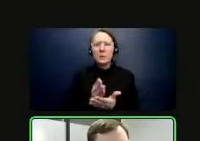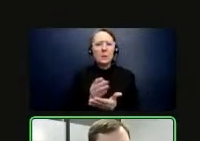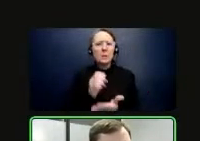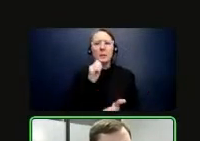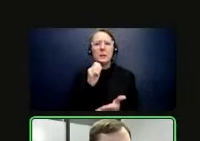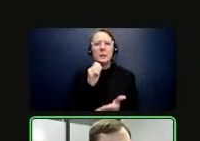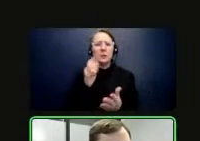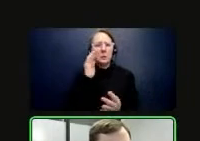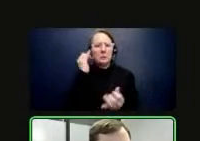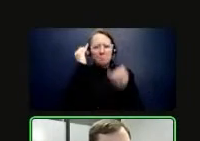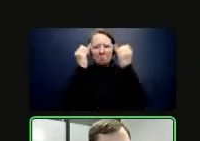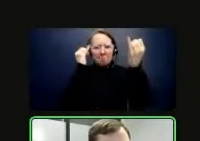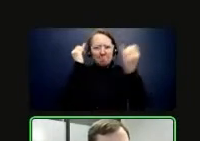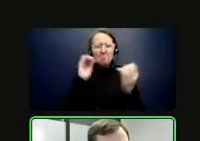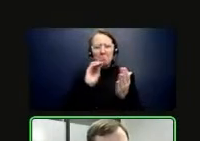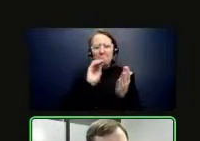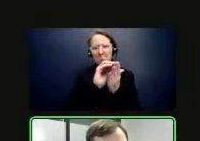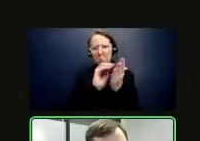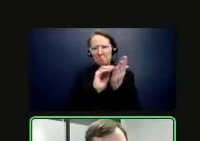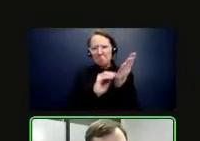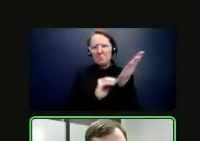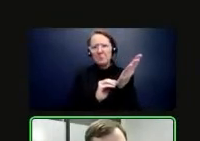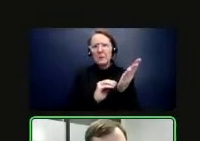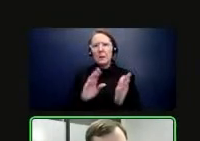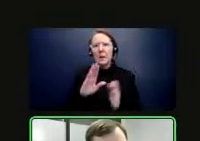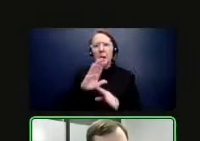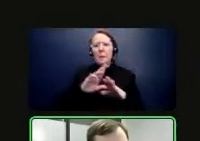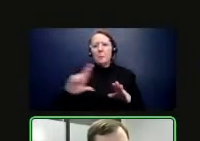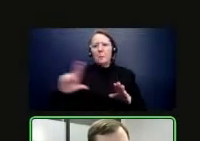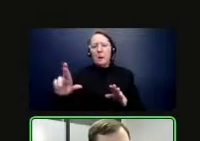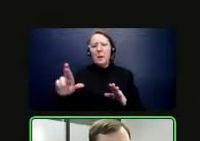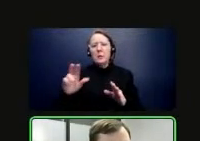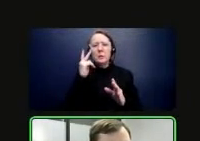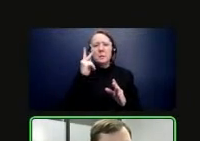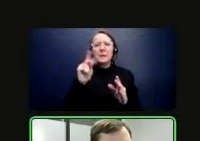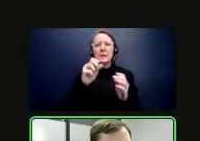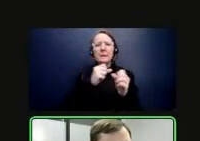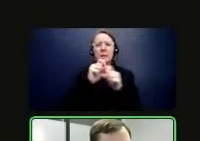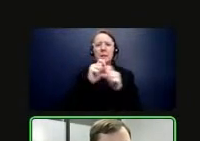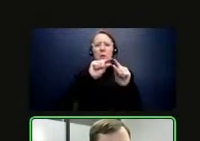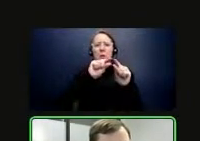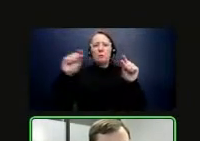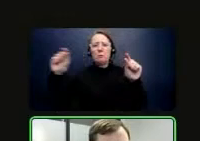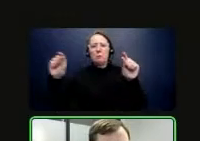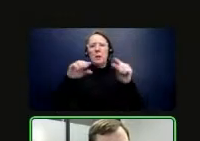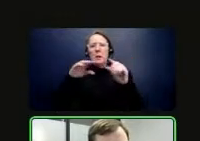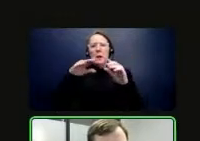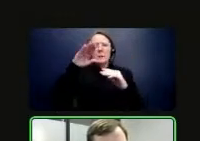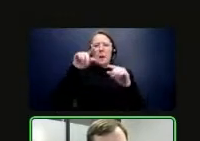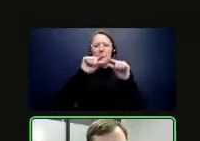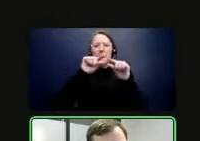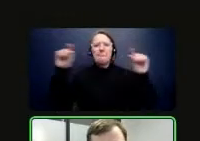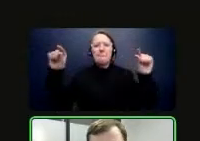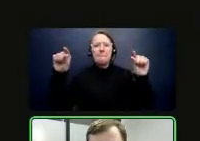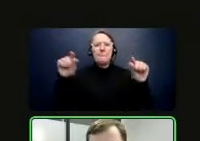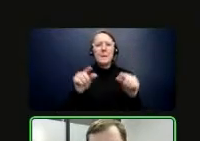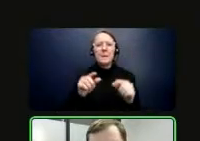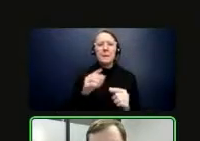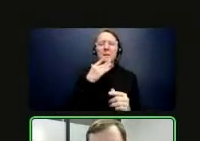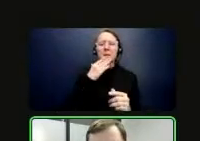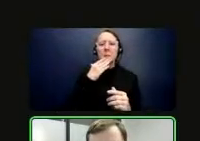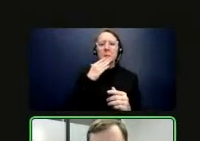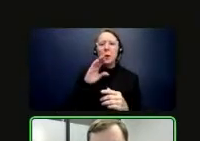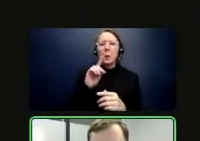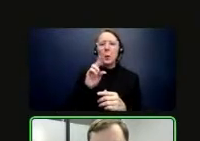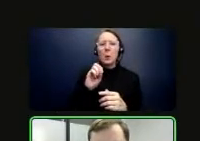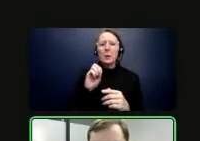scenario. So on the right, you can see the years across the top, and then to orient you a little bit, there's some color coding going on